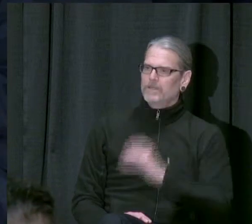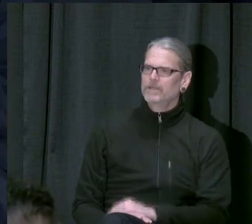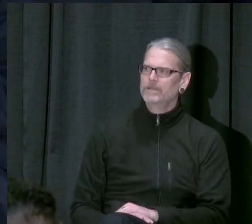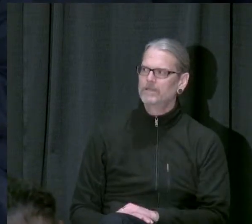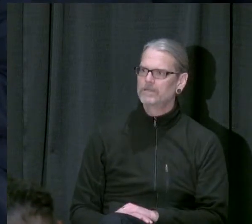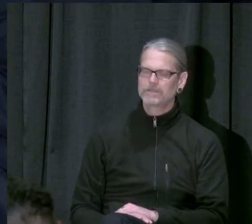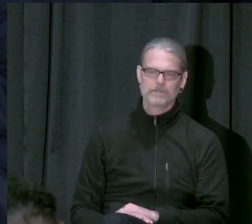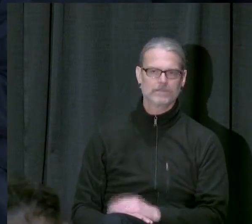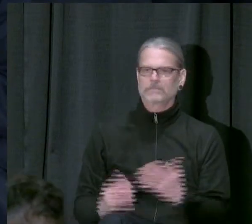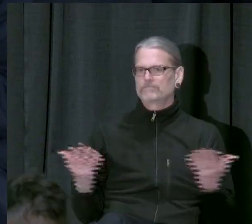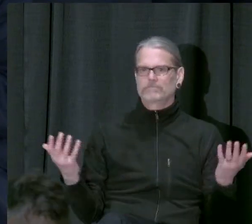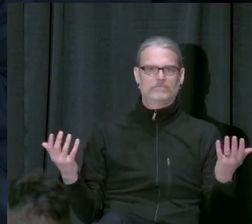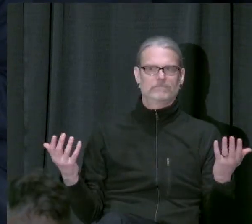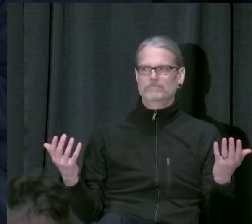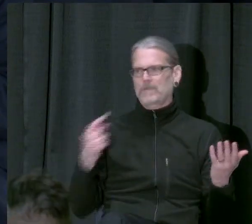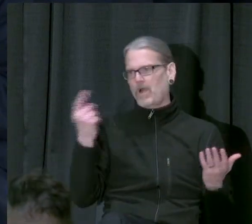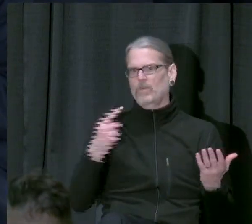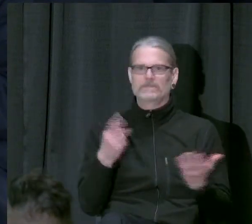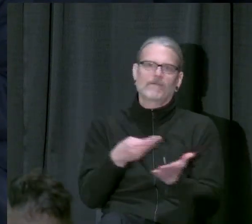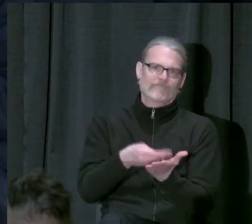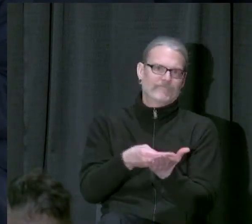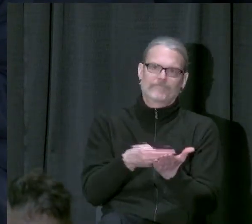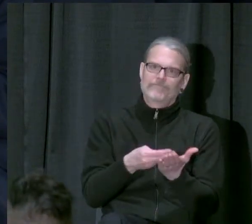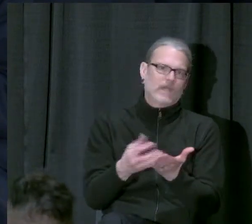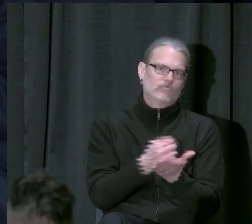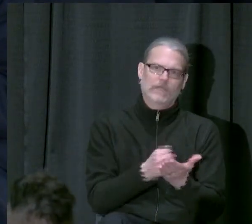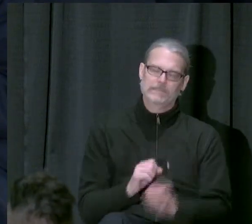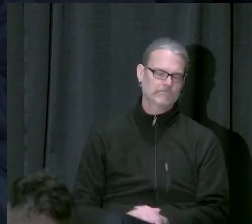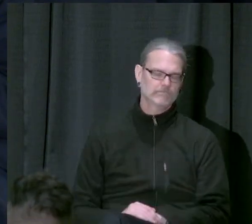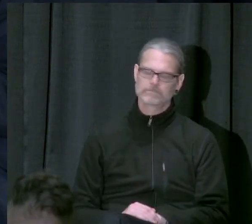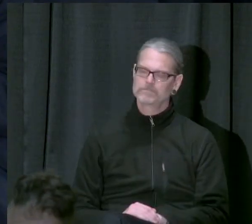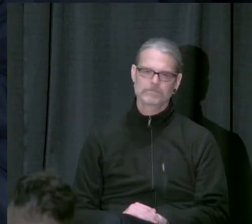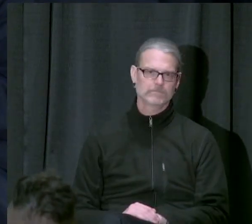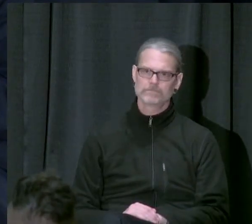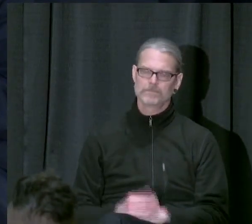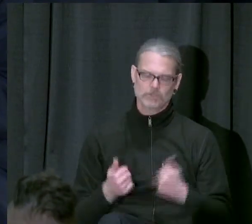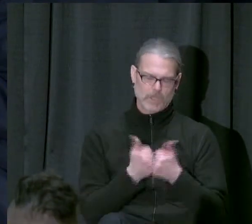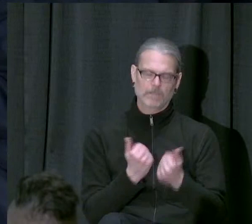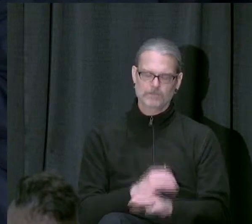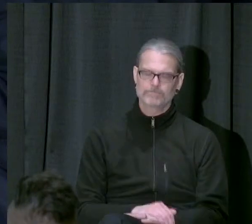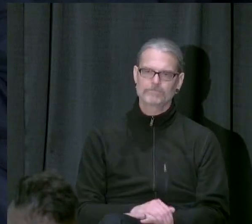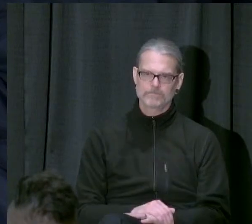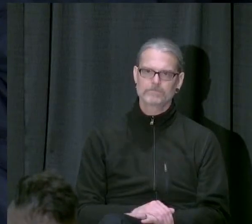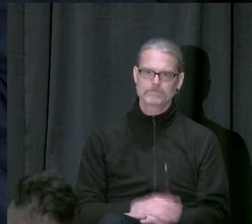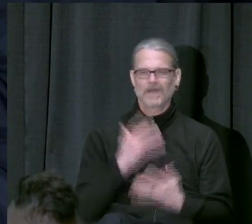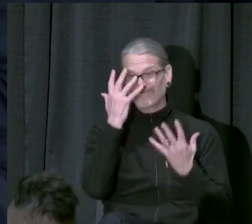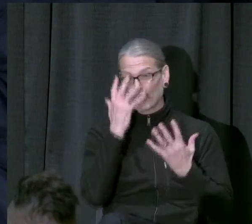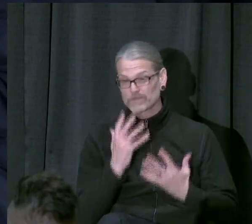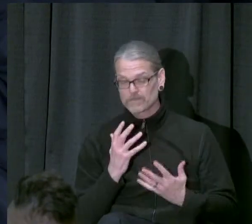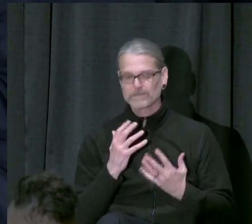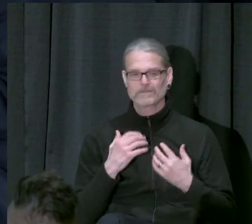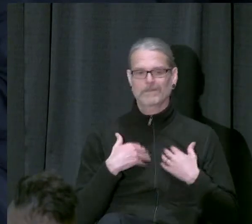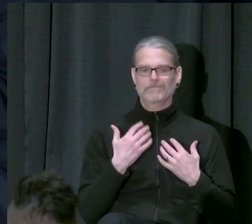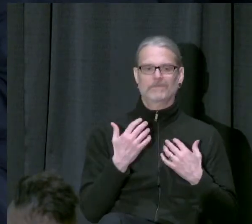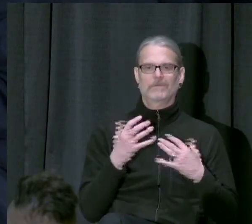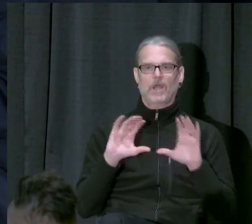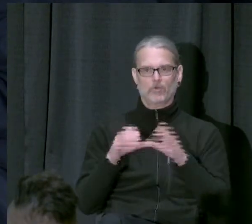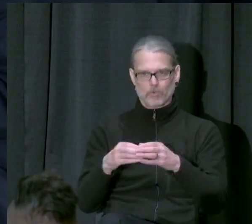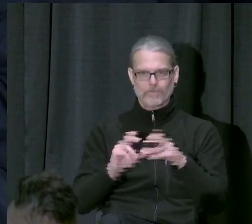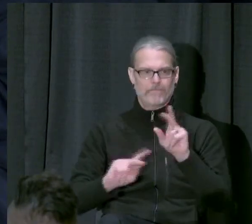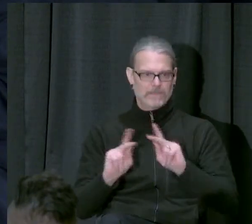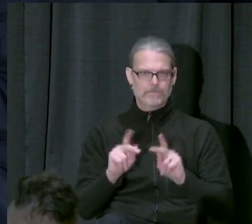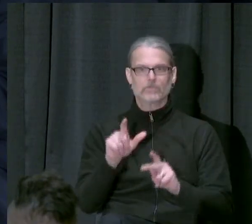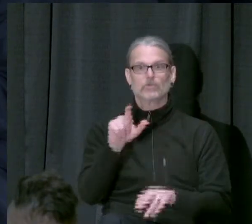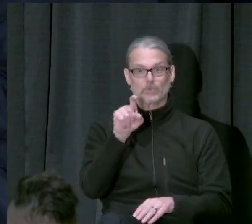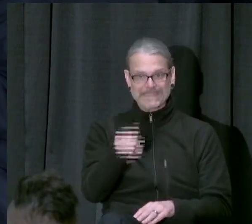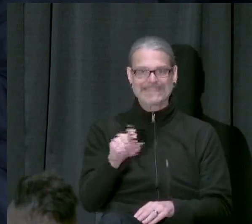It'll always be the fundraising. I think, unfortunately, we'll always have a group of people that will need our